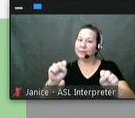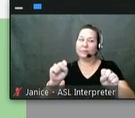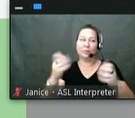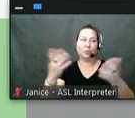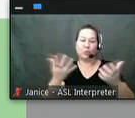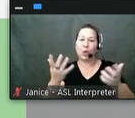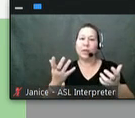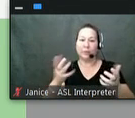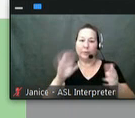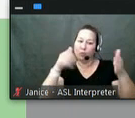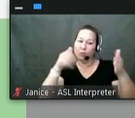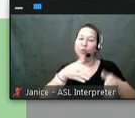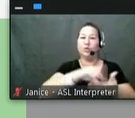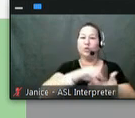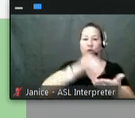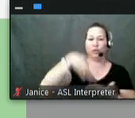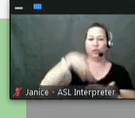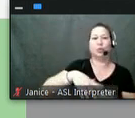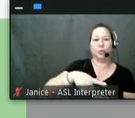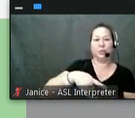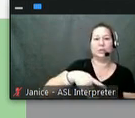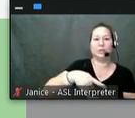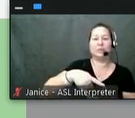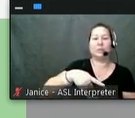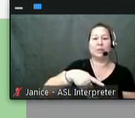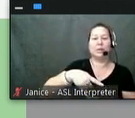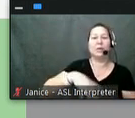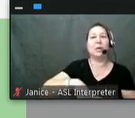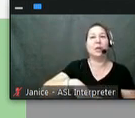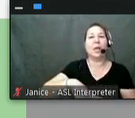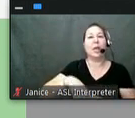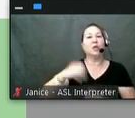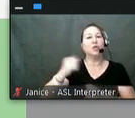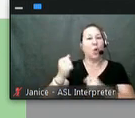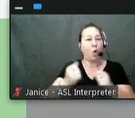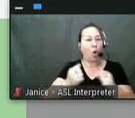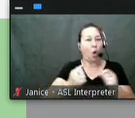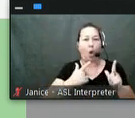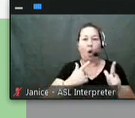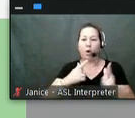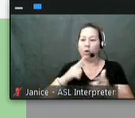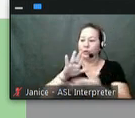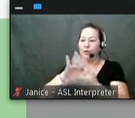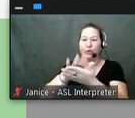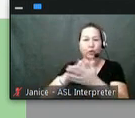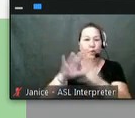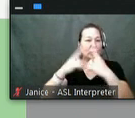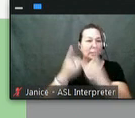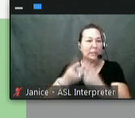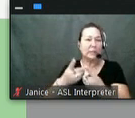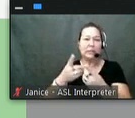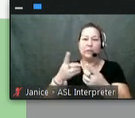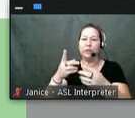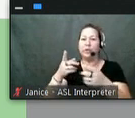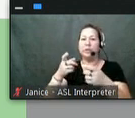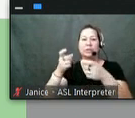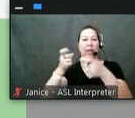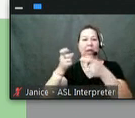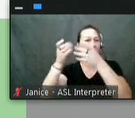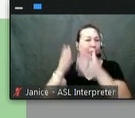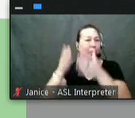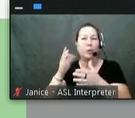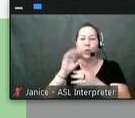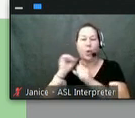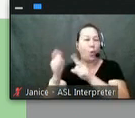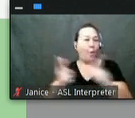and both school boards and school superintendents are going very cautiously. That's what I'd like to share with you today.